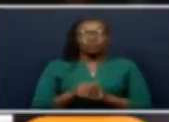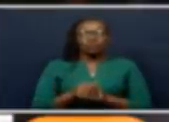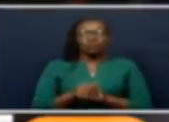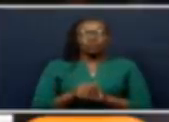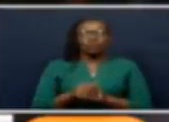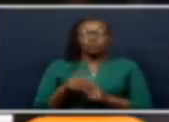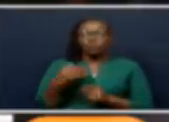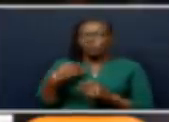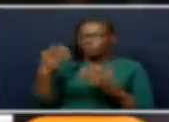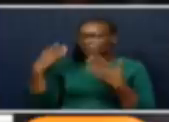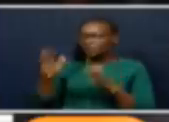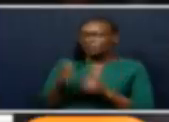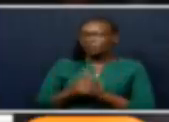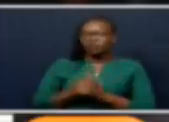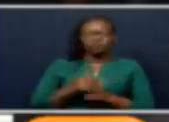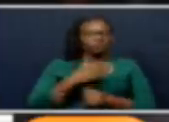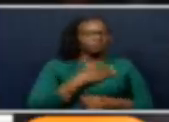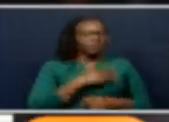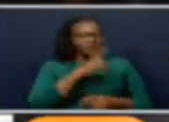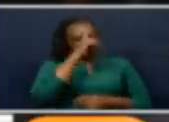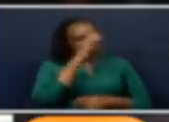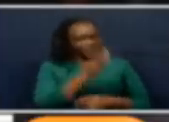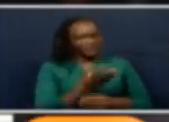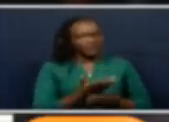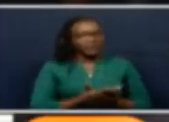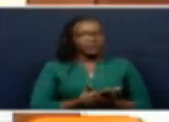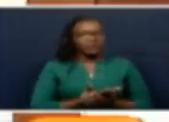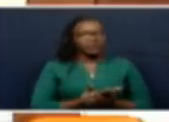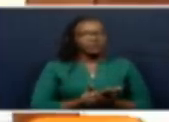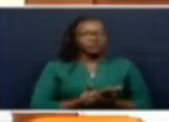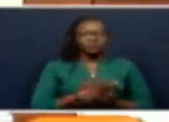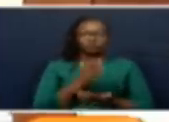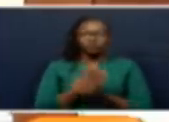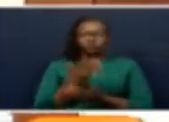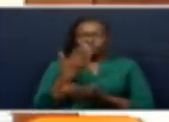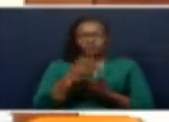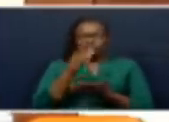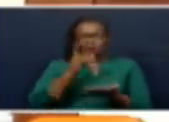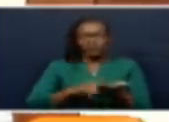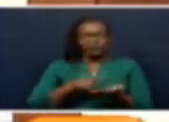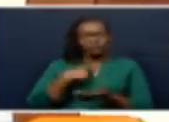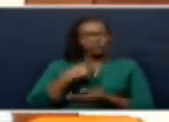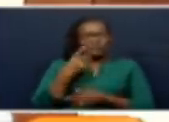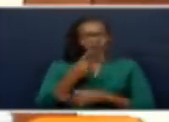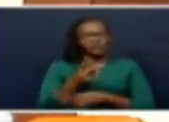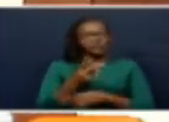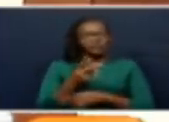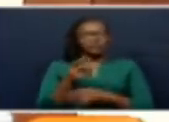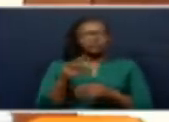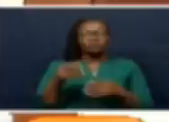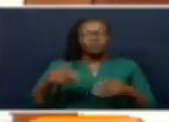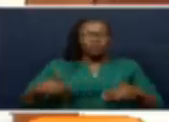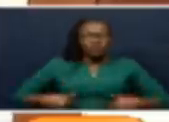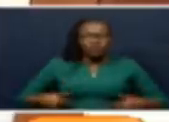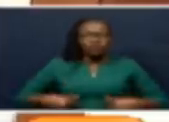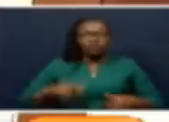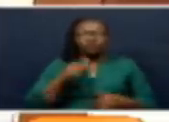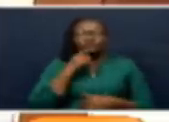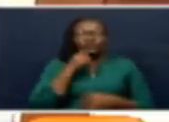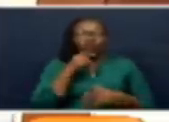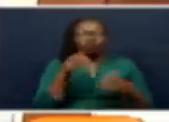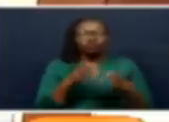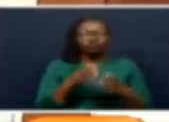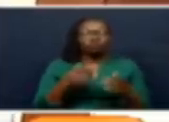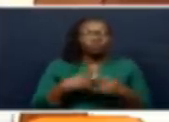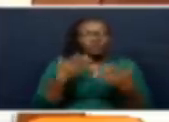I don't know. Oh, come on. Who are around him? Sometimes I see young boys around him, some youthful guys. Mm.